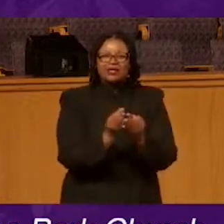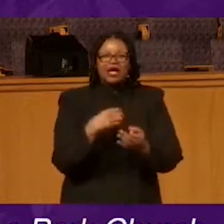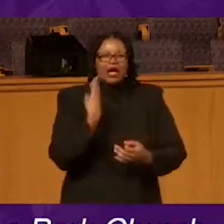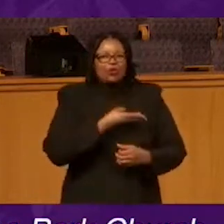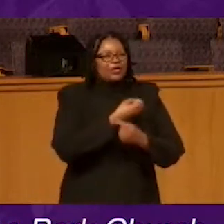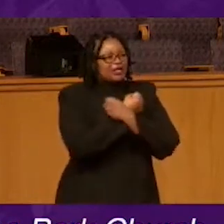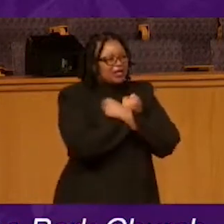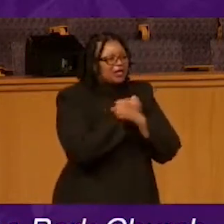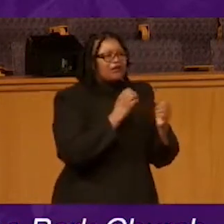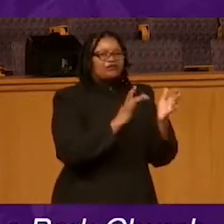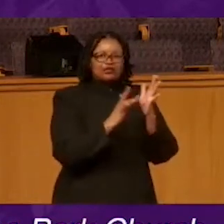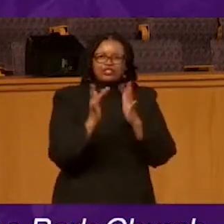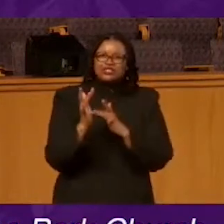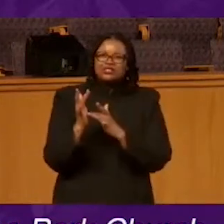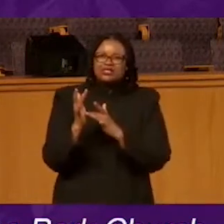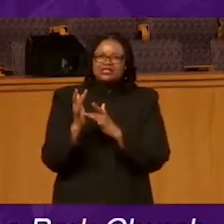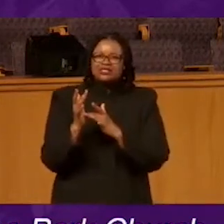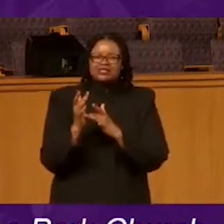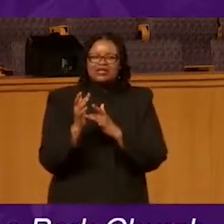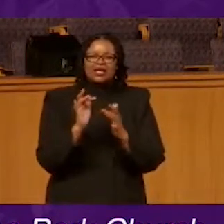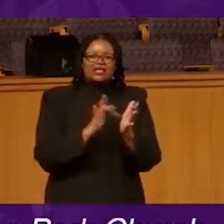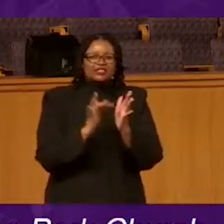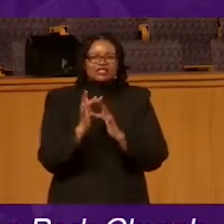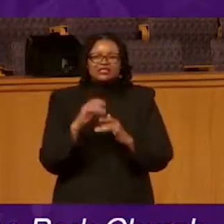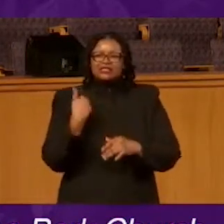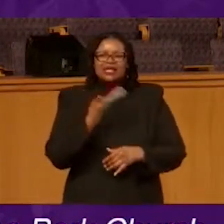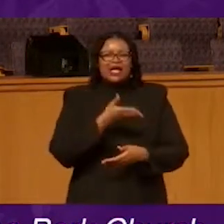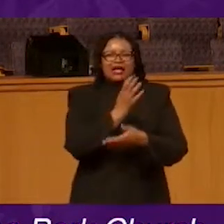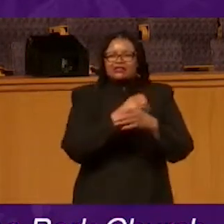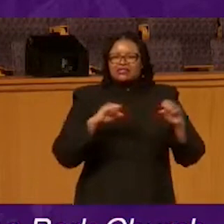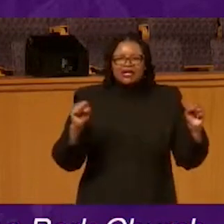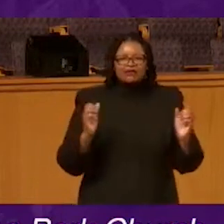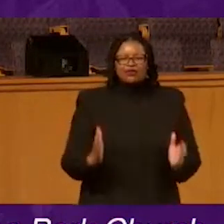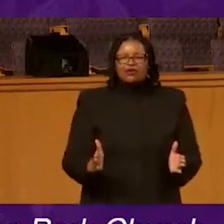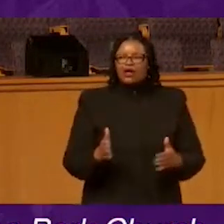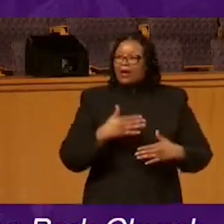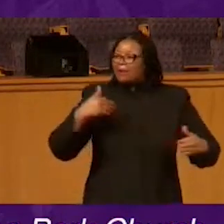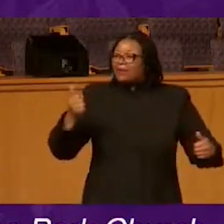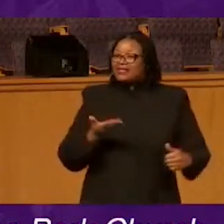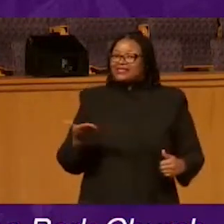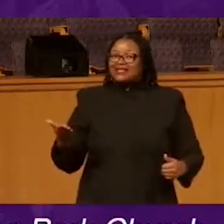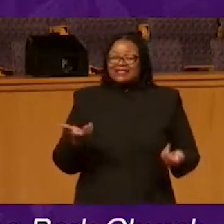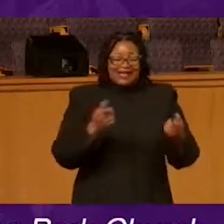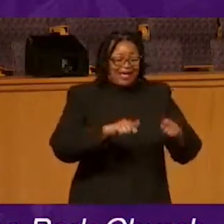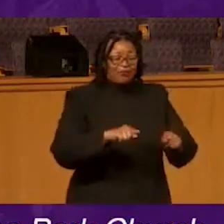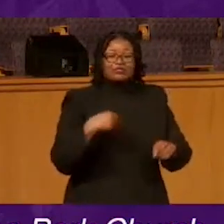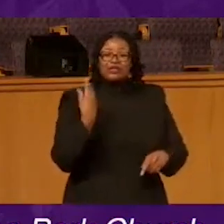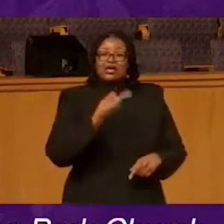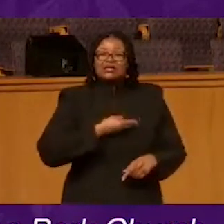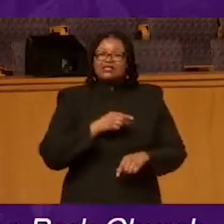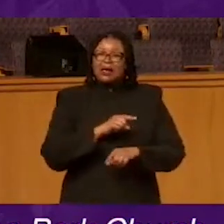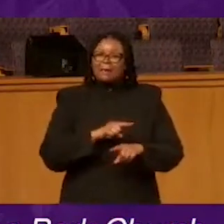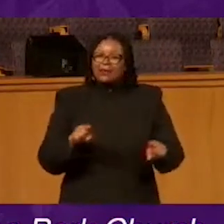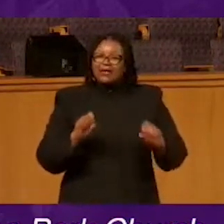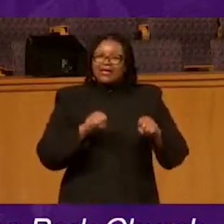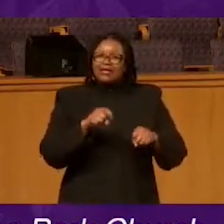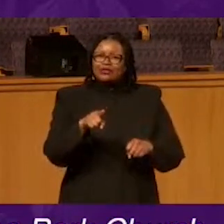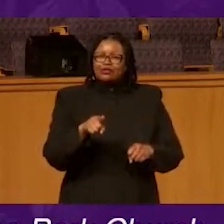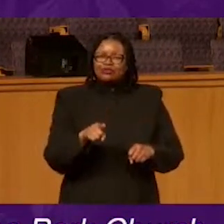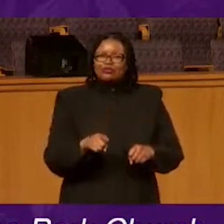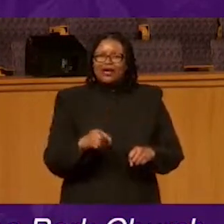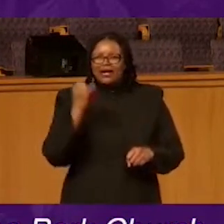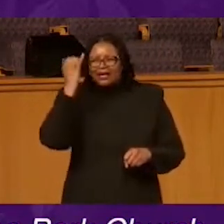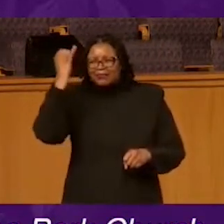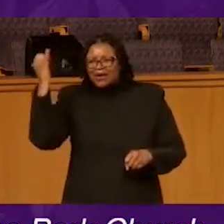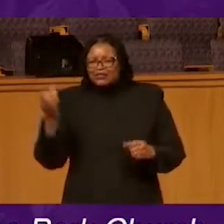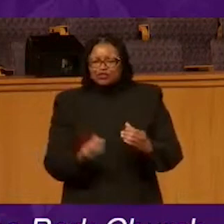love Jesus. Jesus is our Savior. Best thing that ever happened to us. But could you imagine growing up with